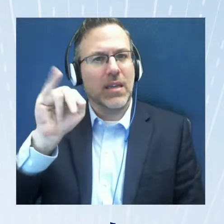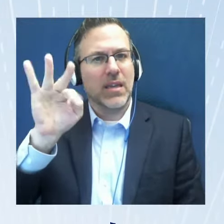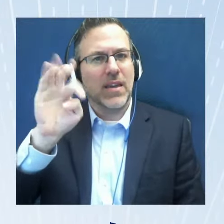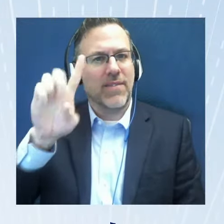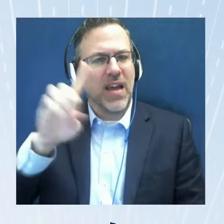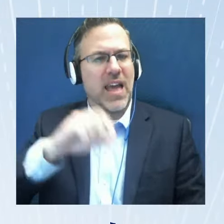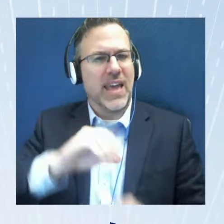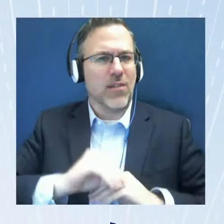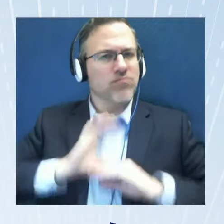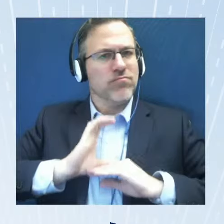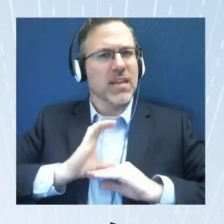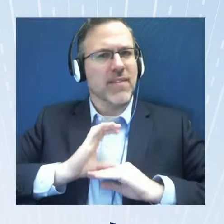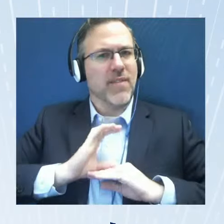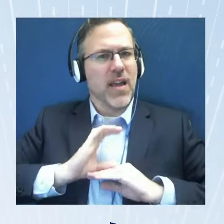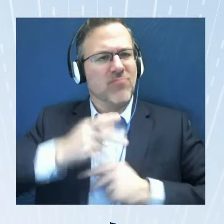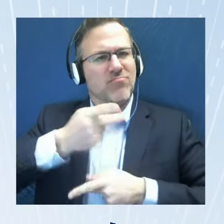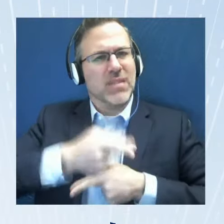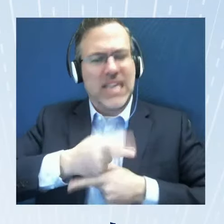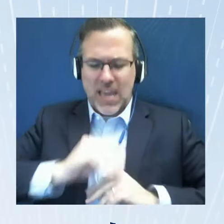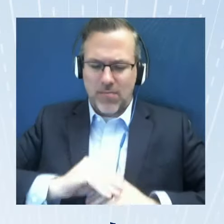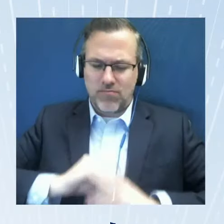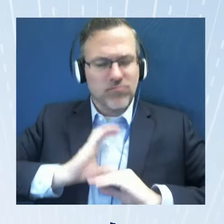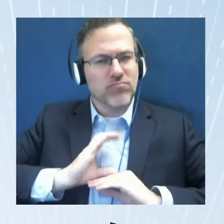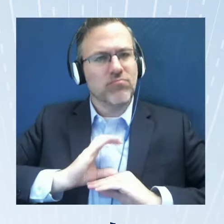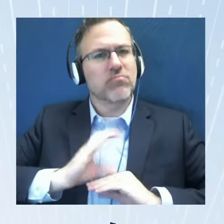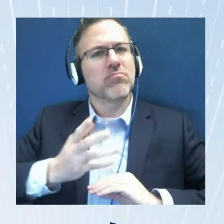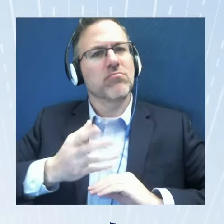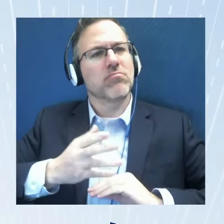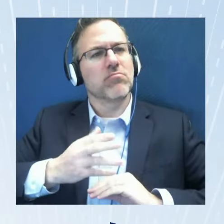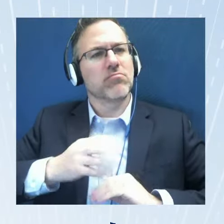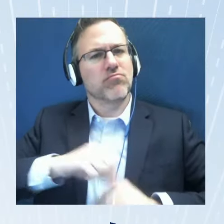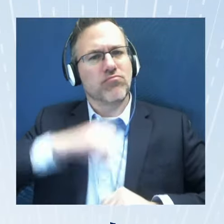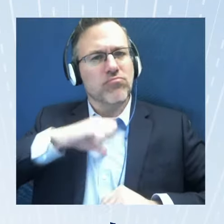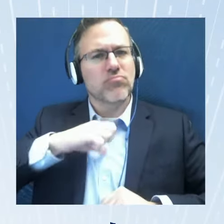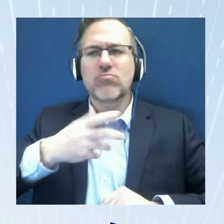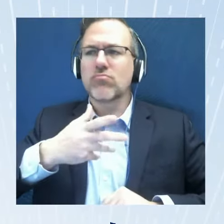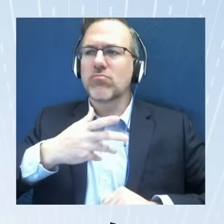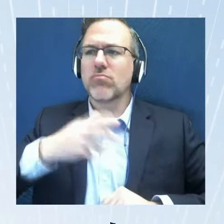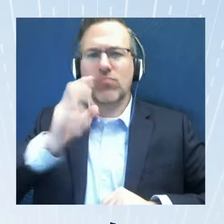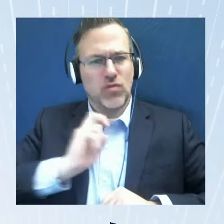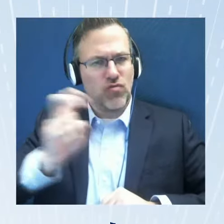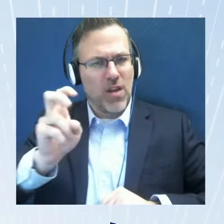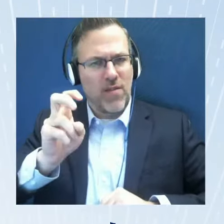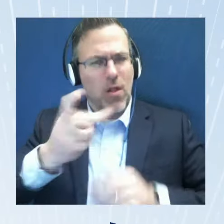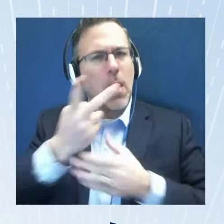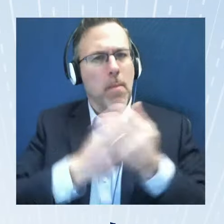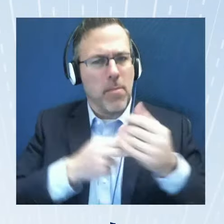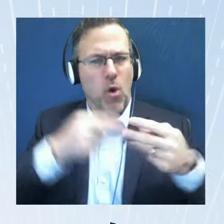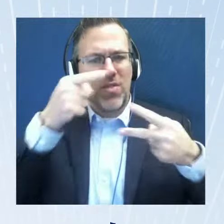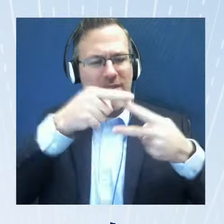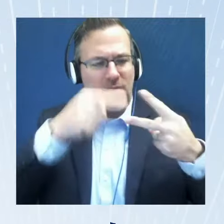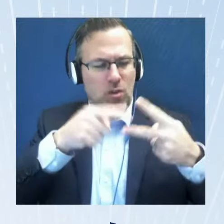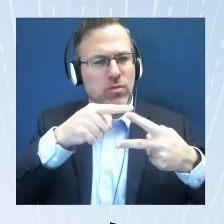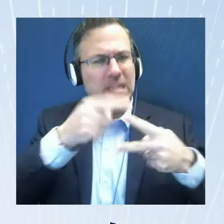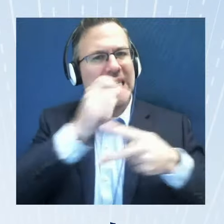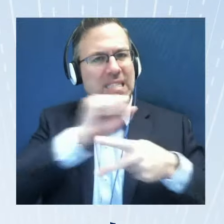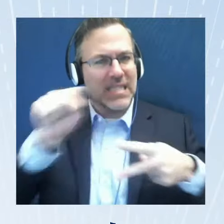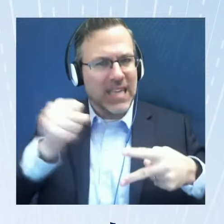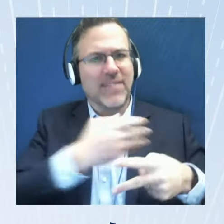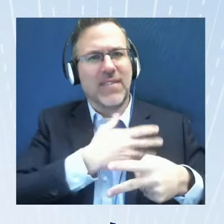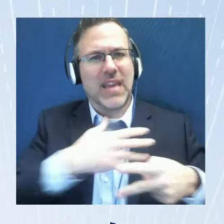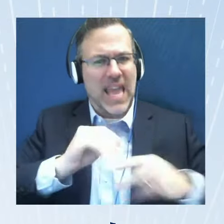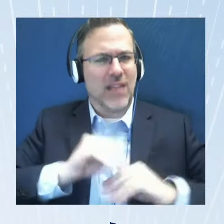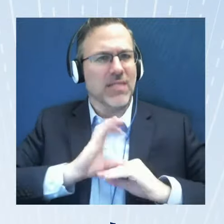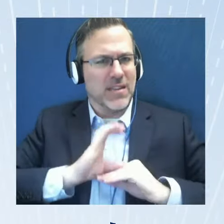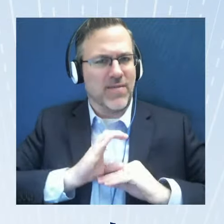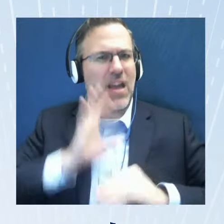matter, physical safety and dignity in travel, and that needs to be reflected in the training as it's put together. I don't know, Kelly, if